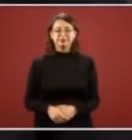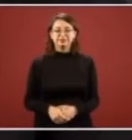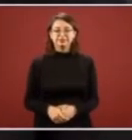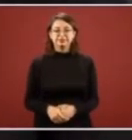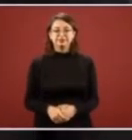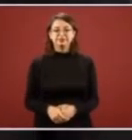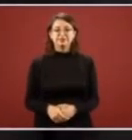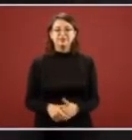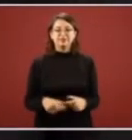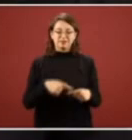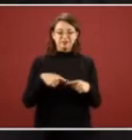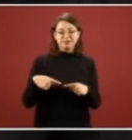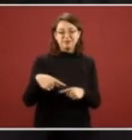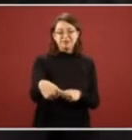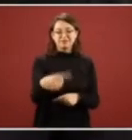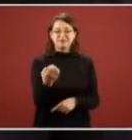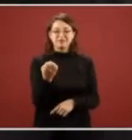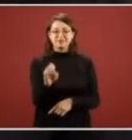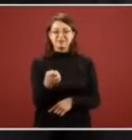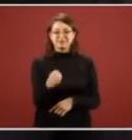say, en este mes. This month.